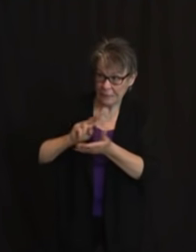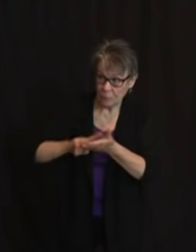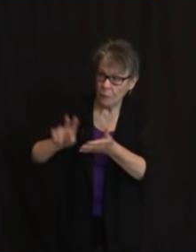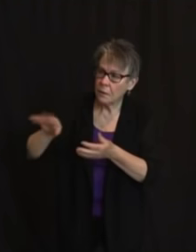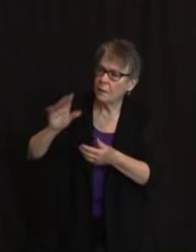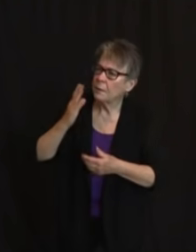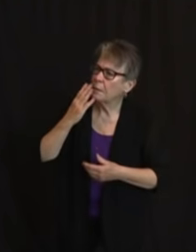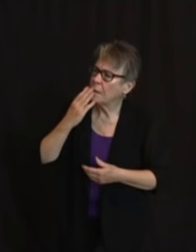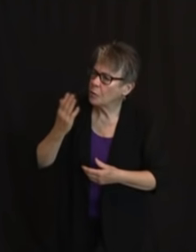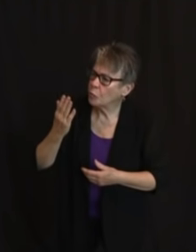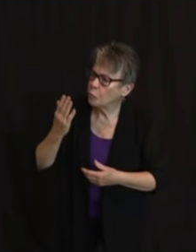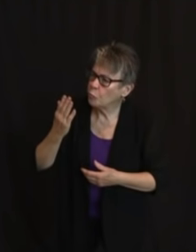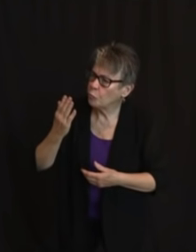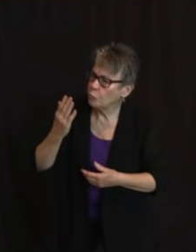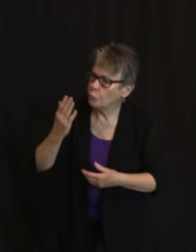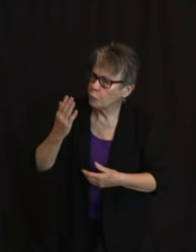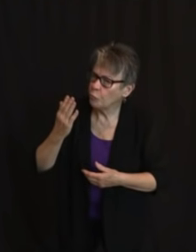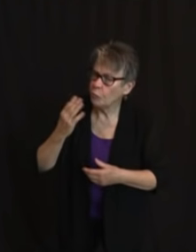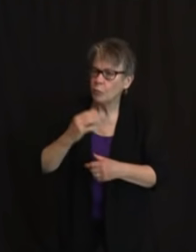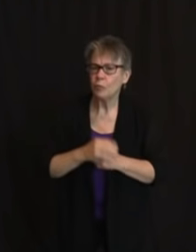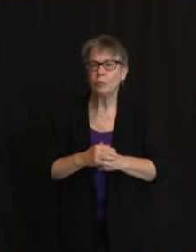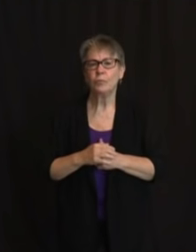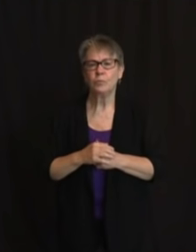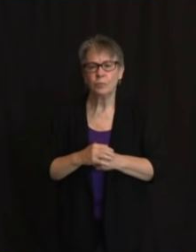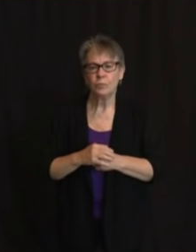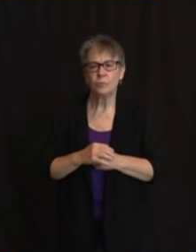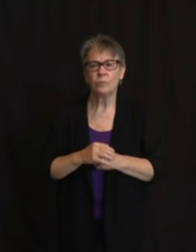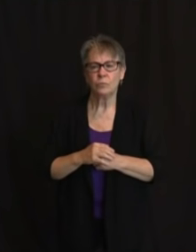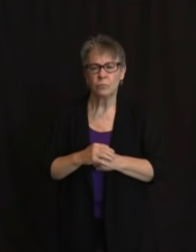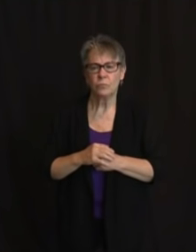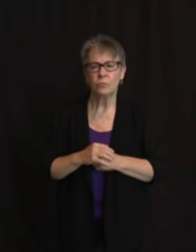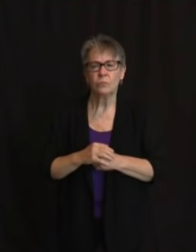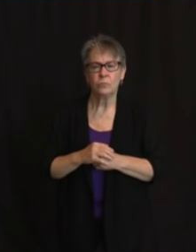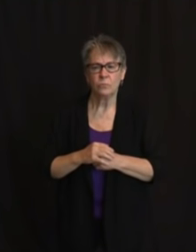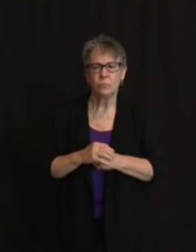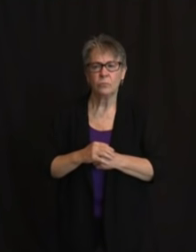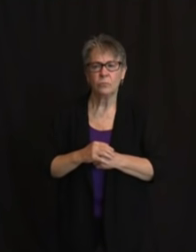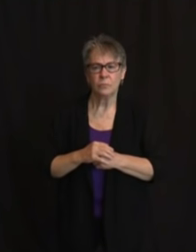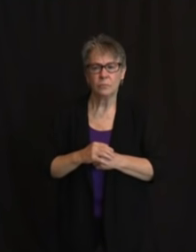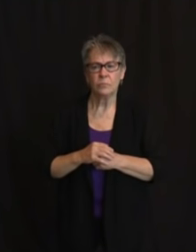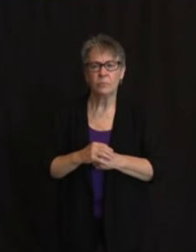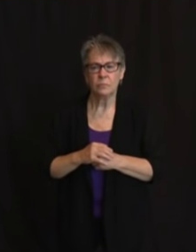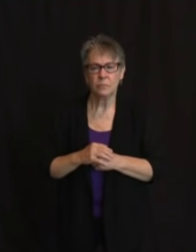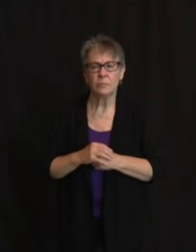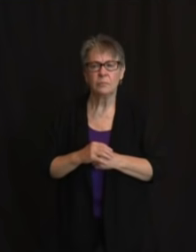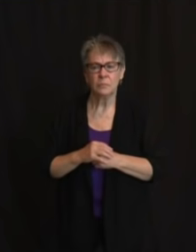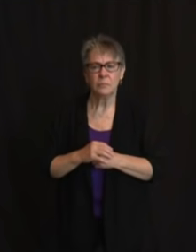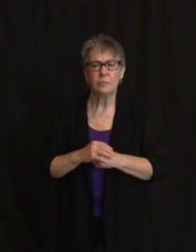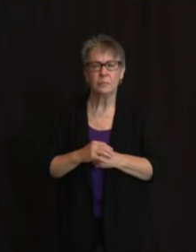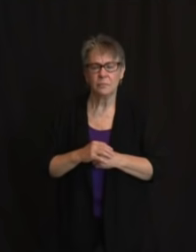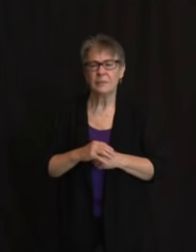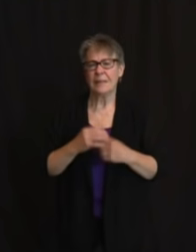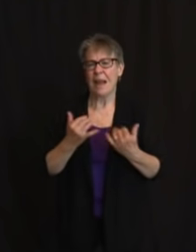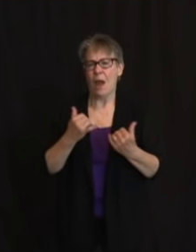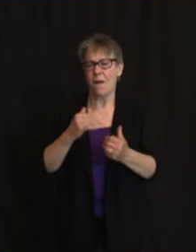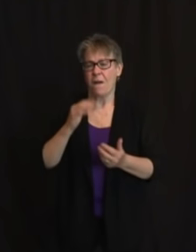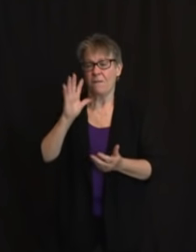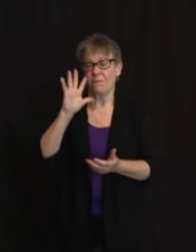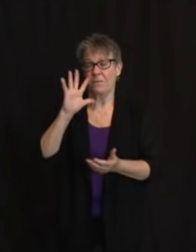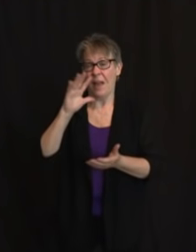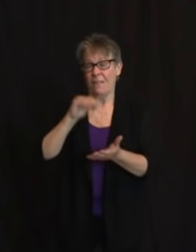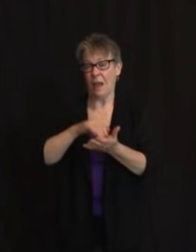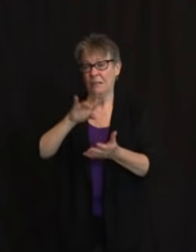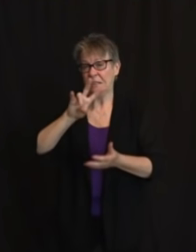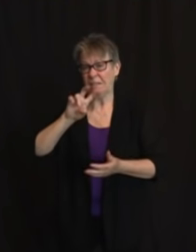5,287 hospitalizations of COVID-19 individuals. This number, as the governor has reported, is on a steady